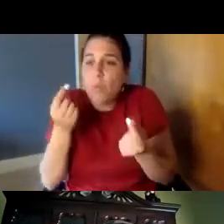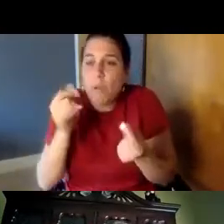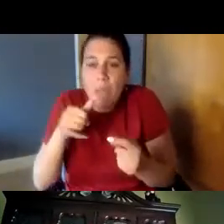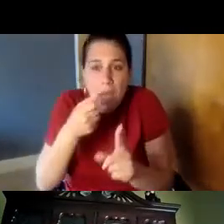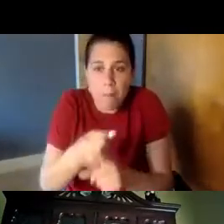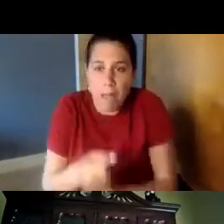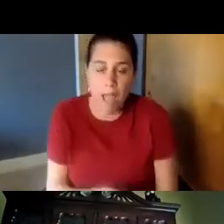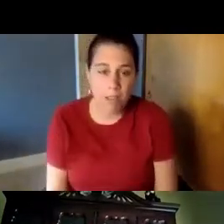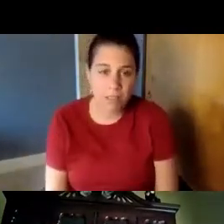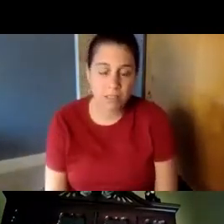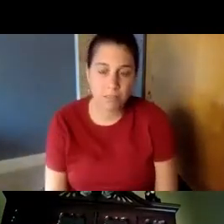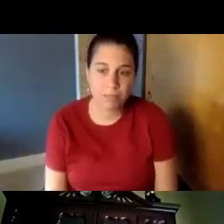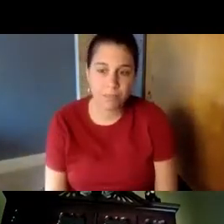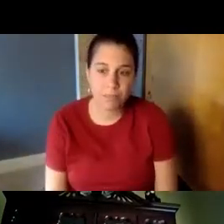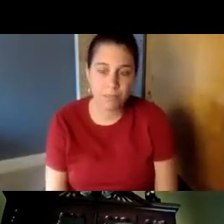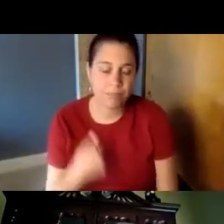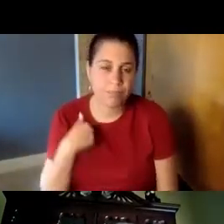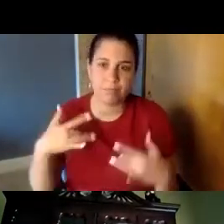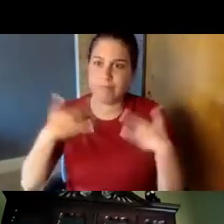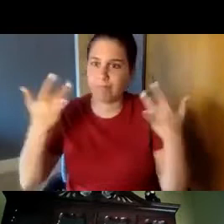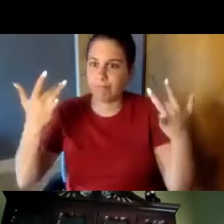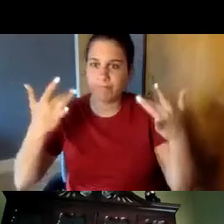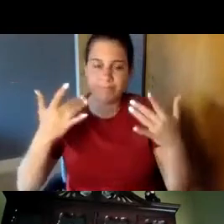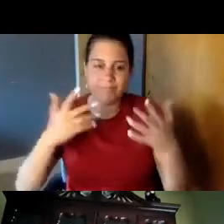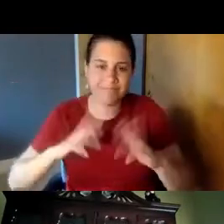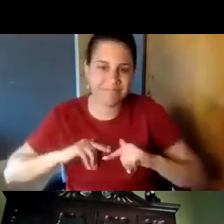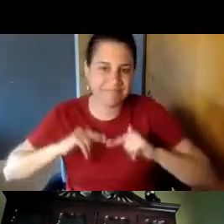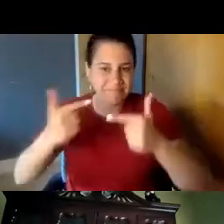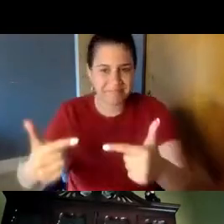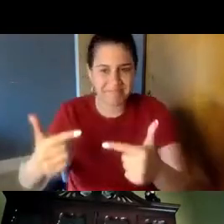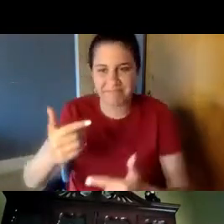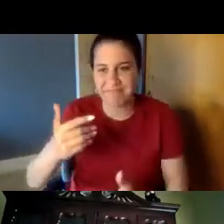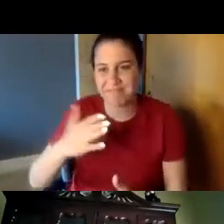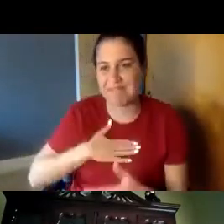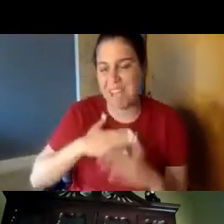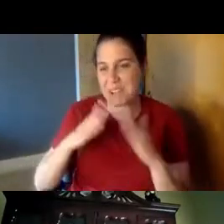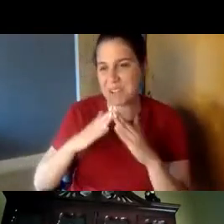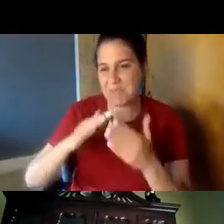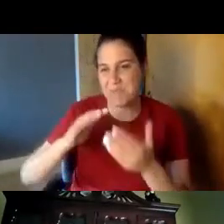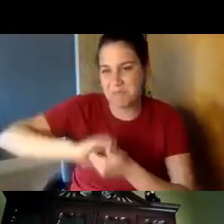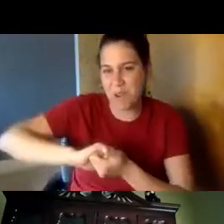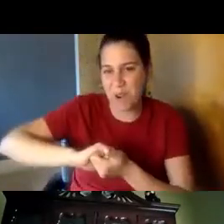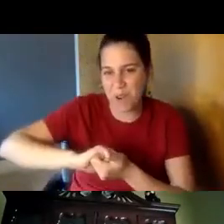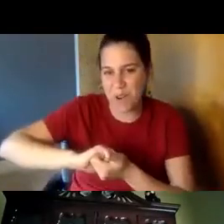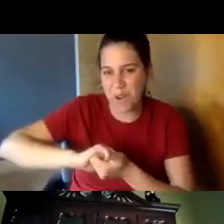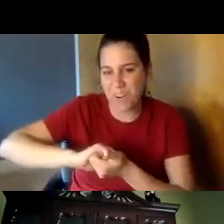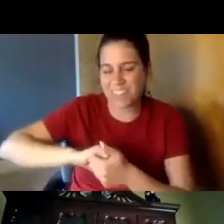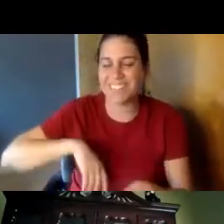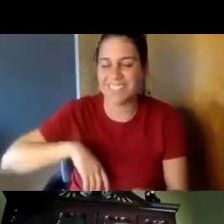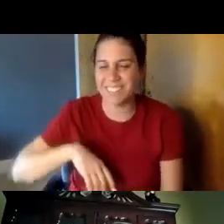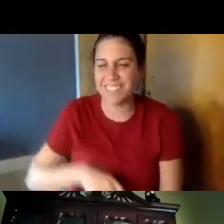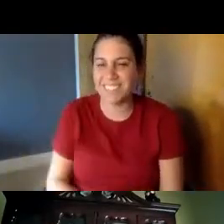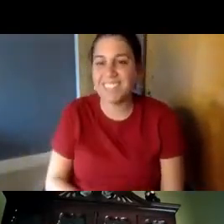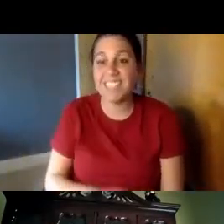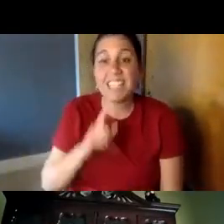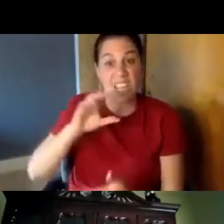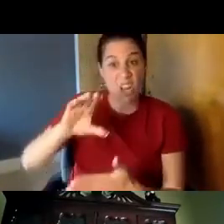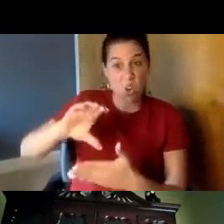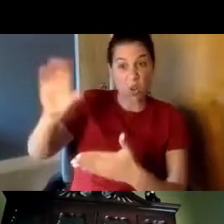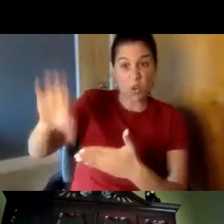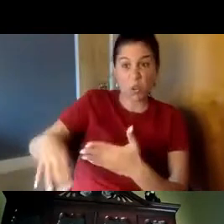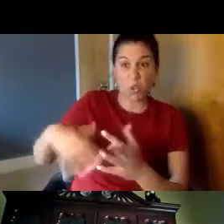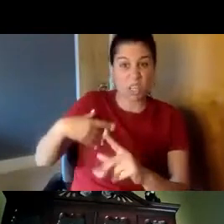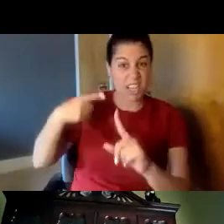So I'm really excited to turn it over to my community partners. But in conclusion, the points I would leave you